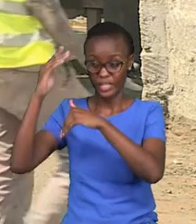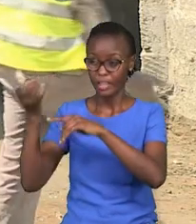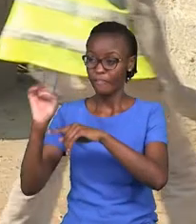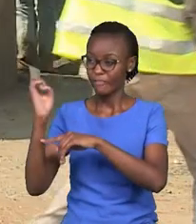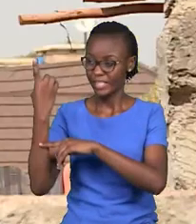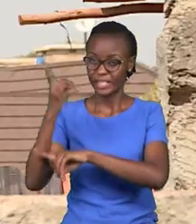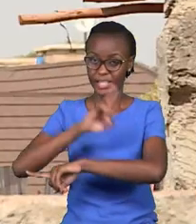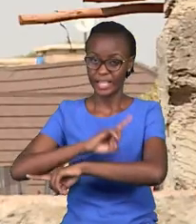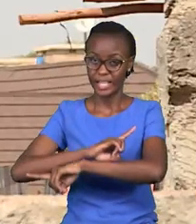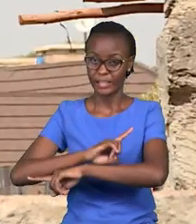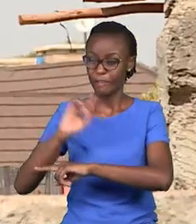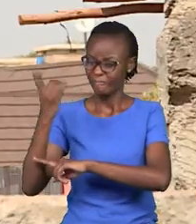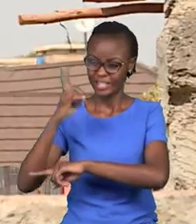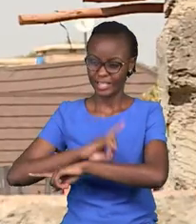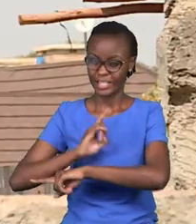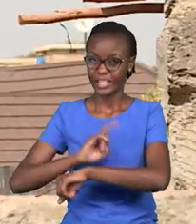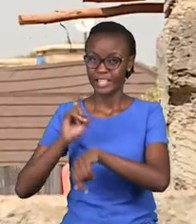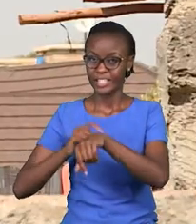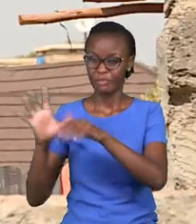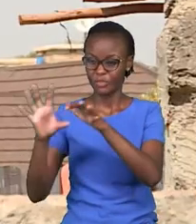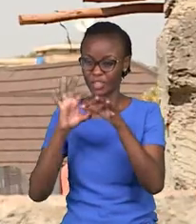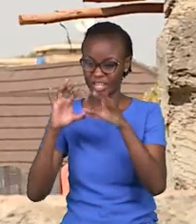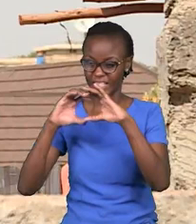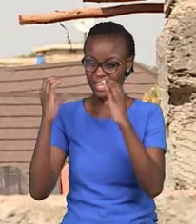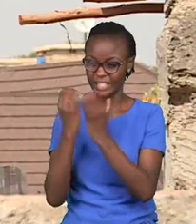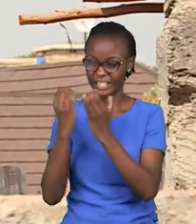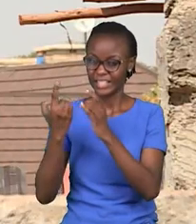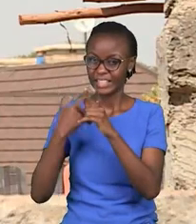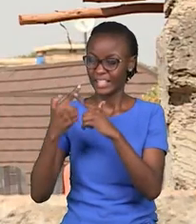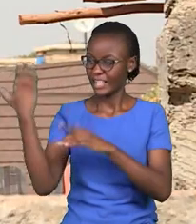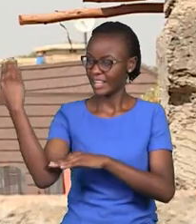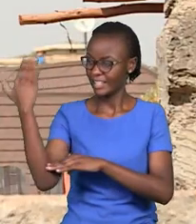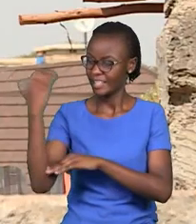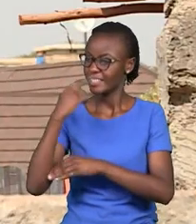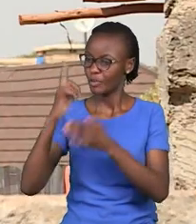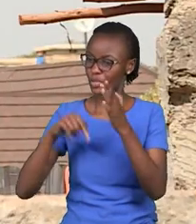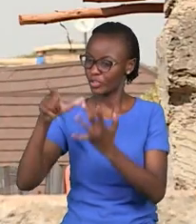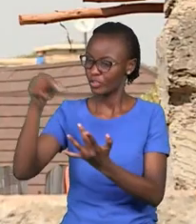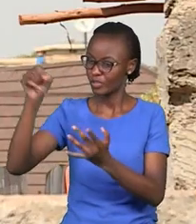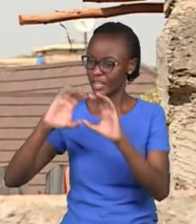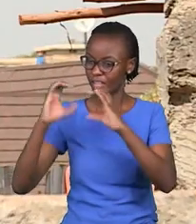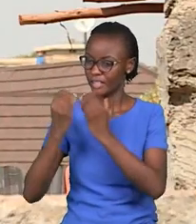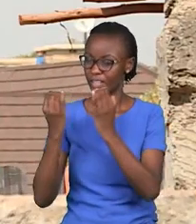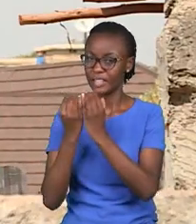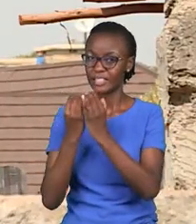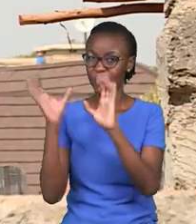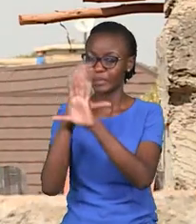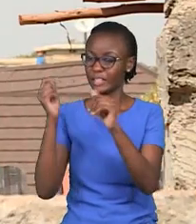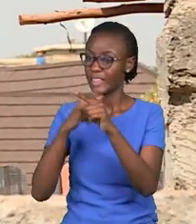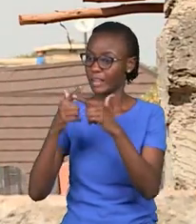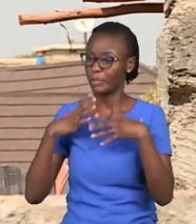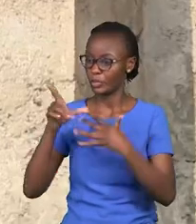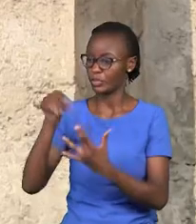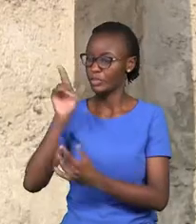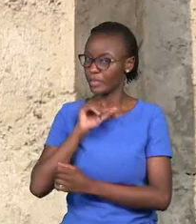reason, you know, when you're coming together as a class and the lecturer inducting you says, okay, choose a class president, I was chosen.